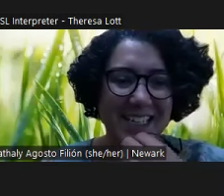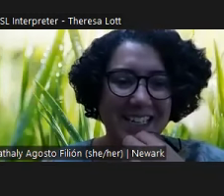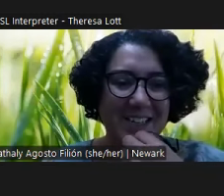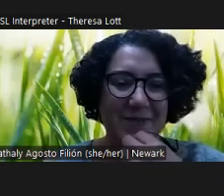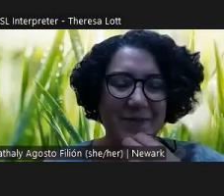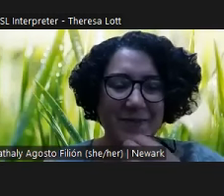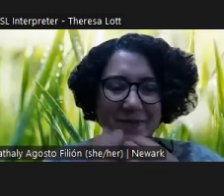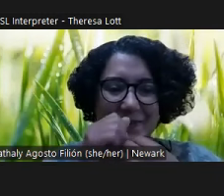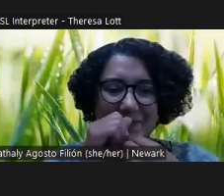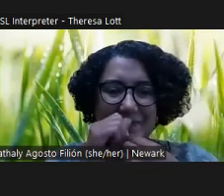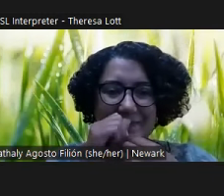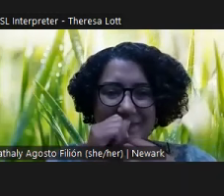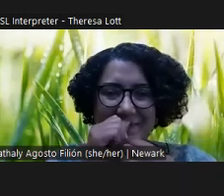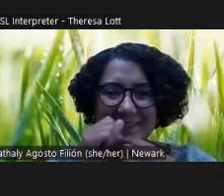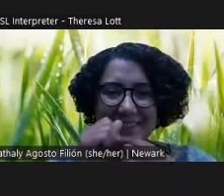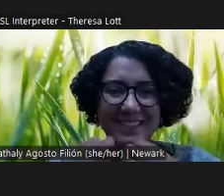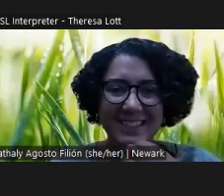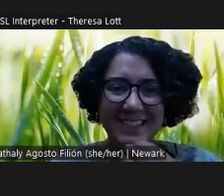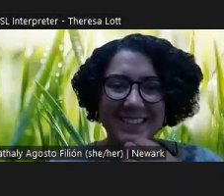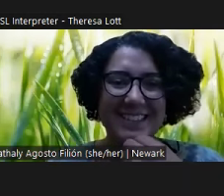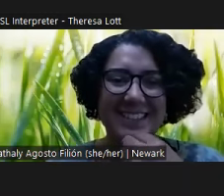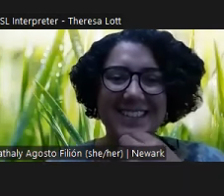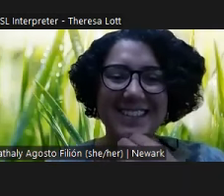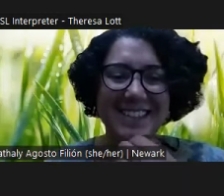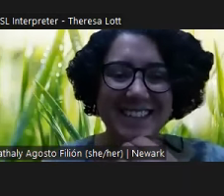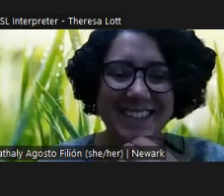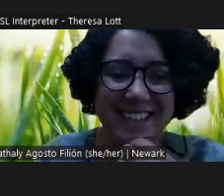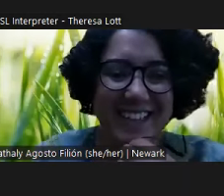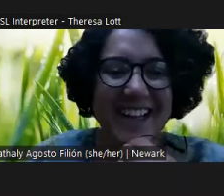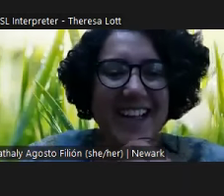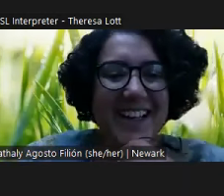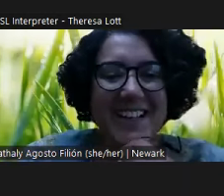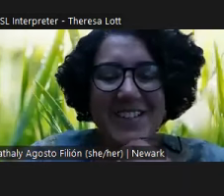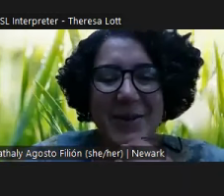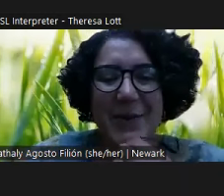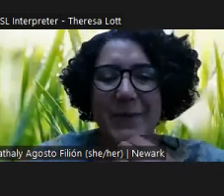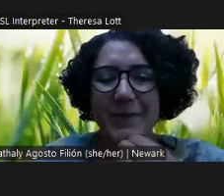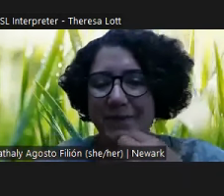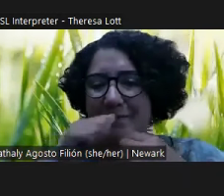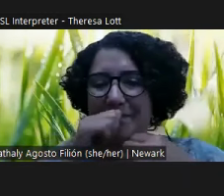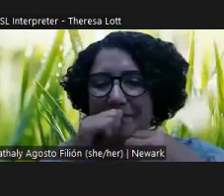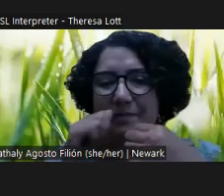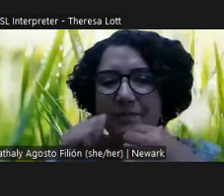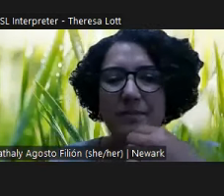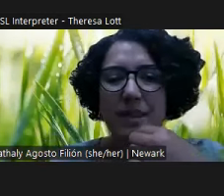it bigger for folks and it looks like that went to the wrong screen. Okay. So